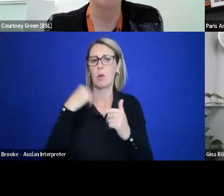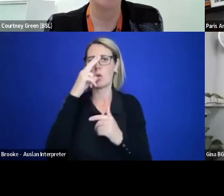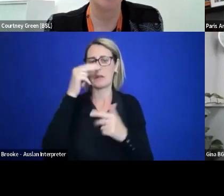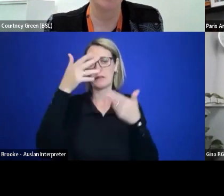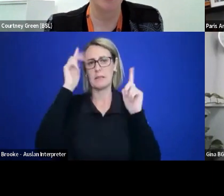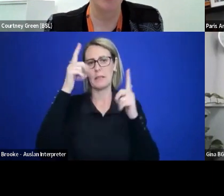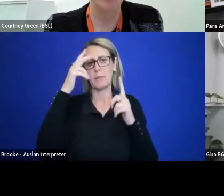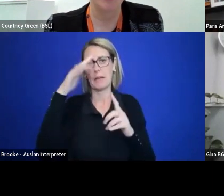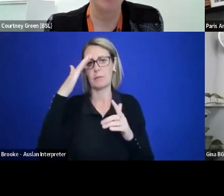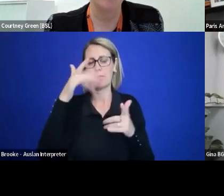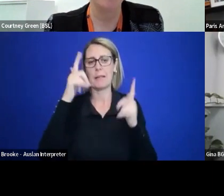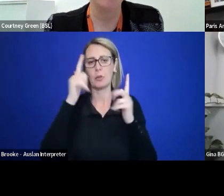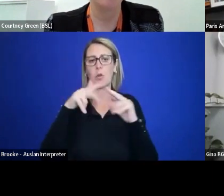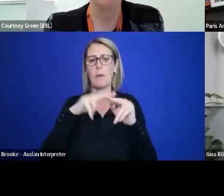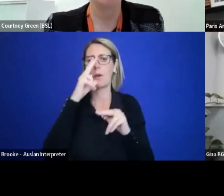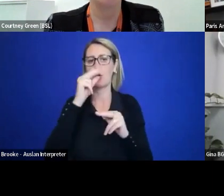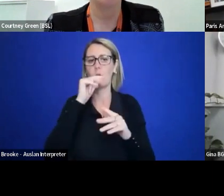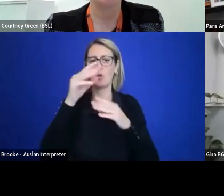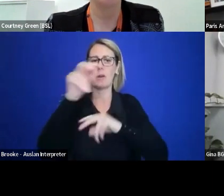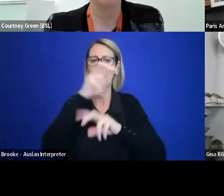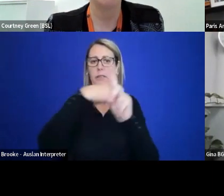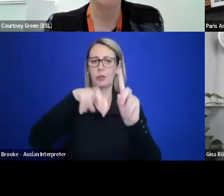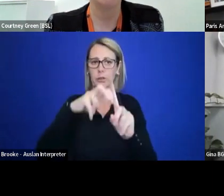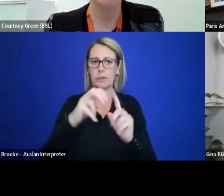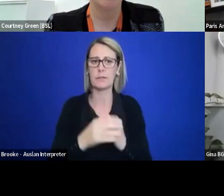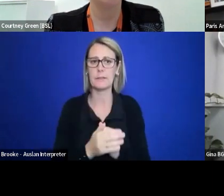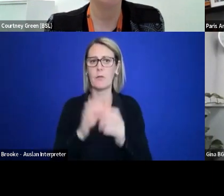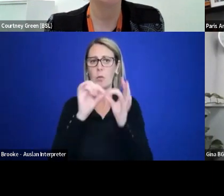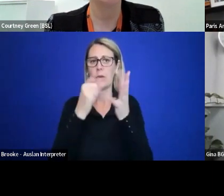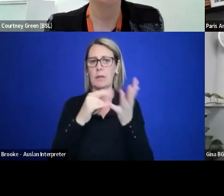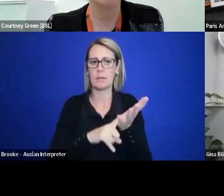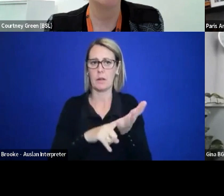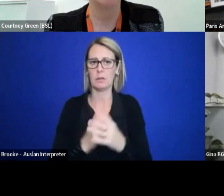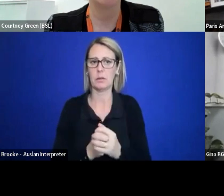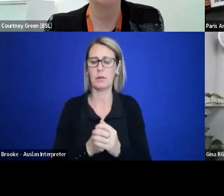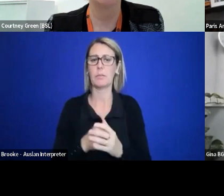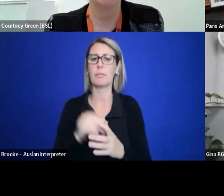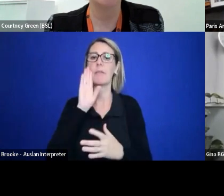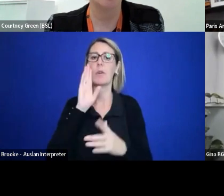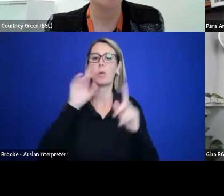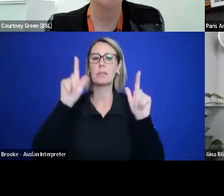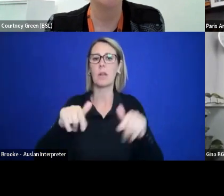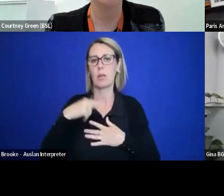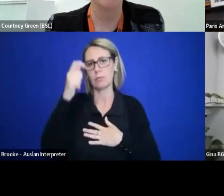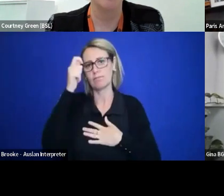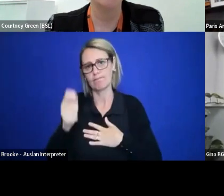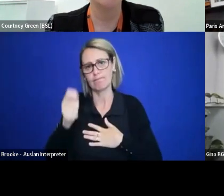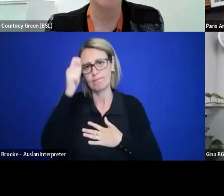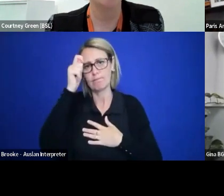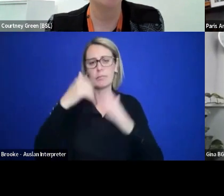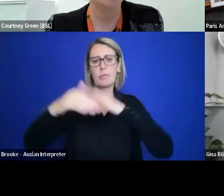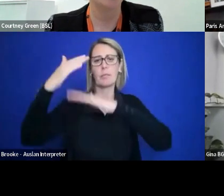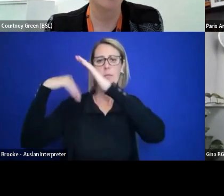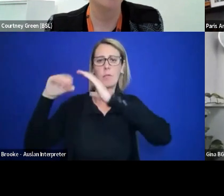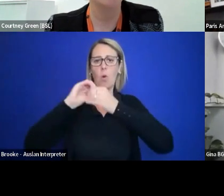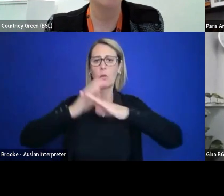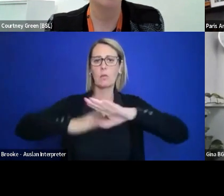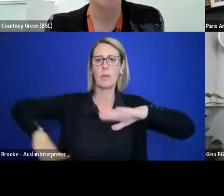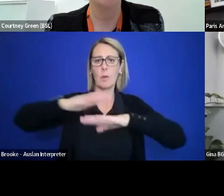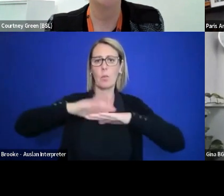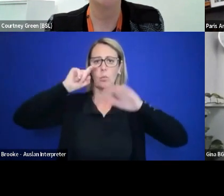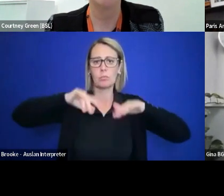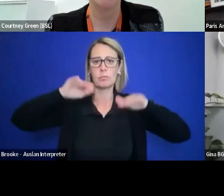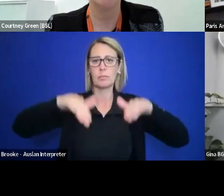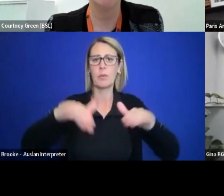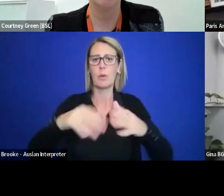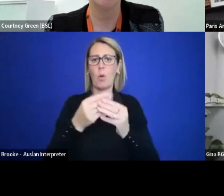at the Brotherhood of St Laurence. Before we begin, I would like to acknowledge the traditional owners of the lands and waterways